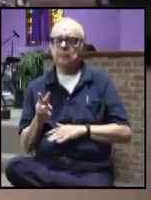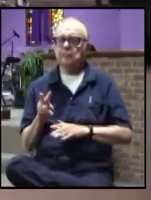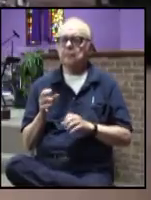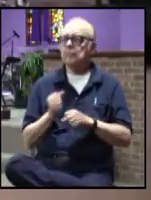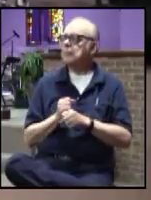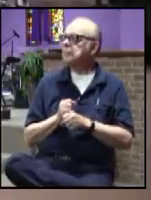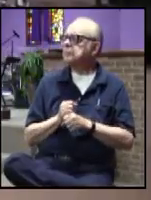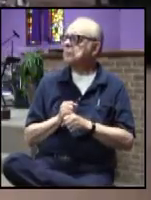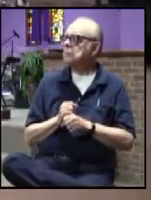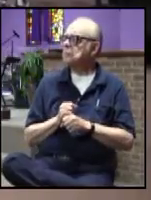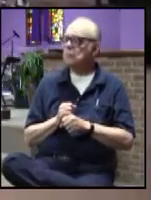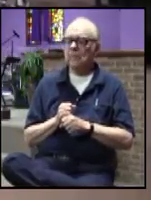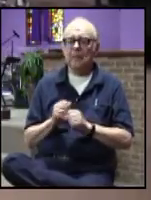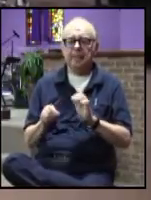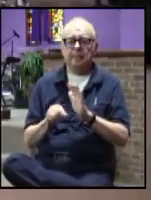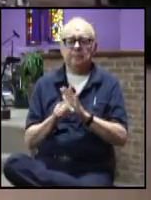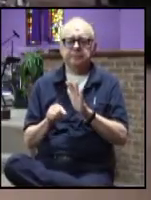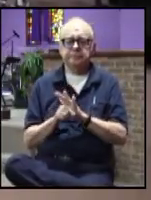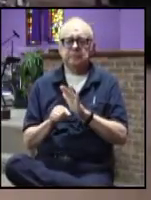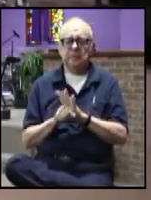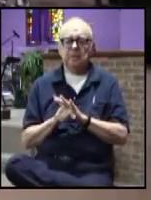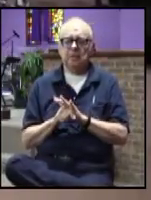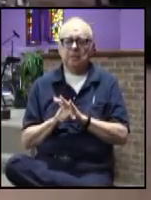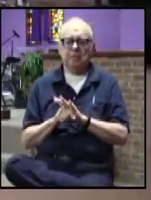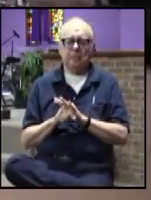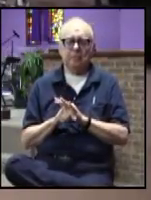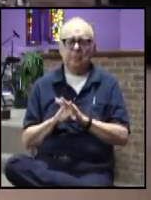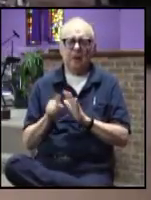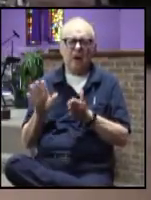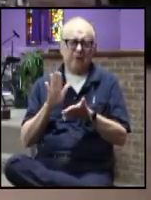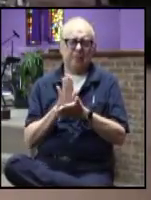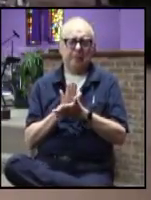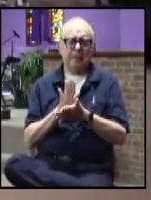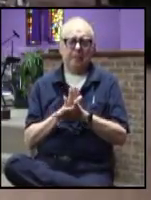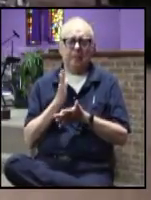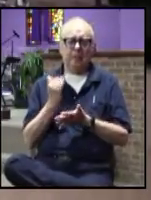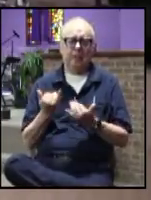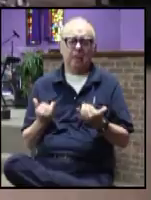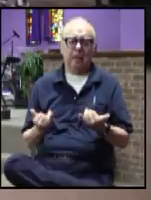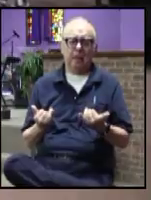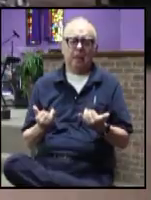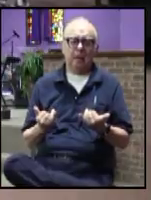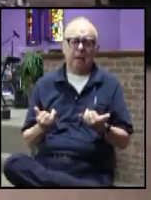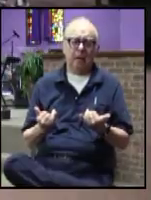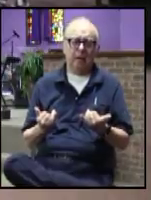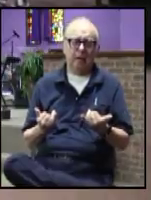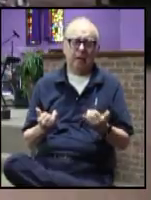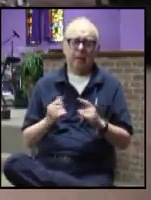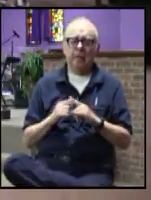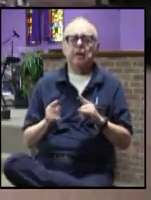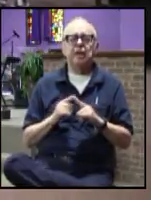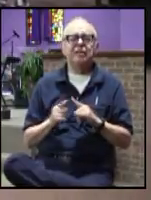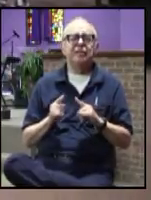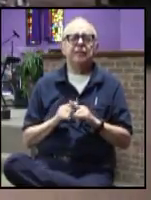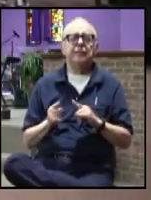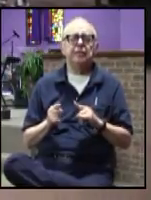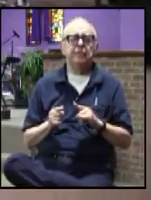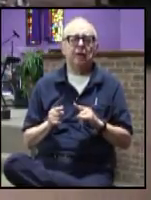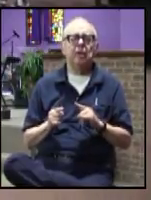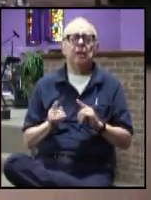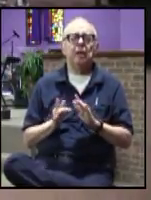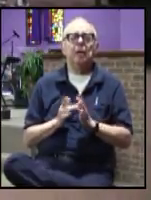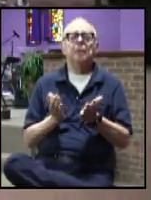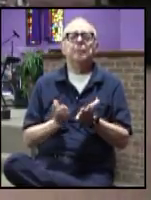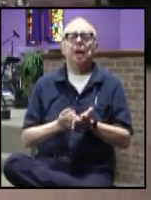got all the scriptures are actually here. They're on the sheet because today I've got them in different versions of the Bible to kind